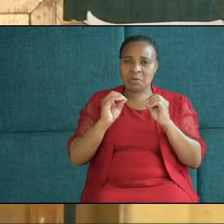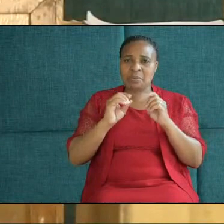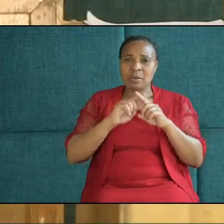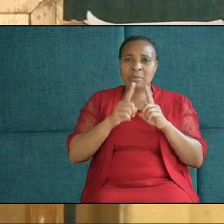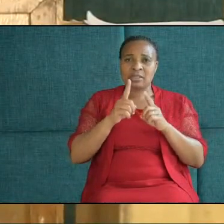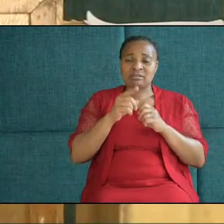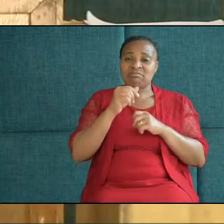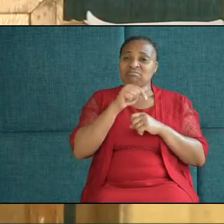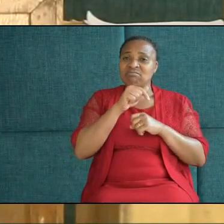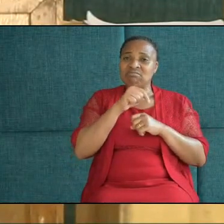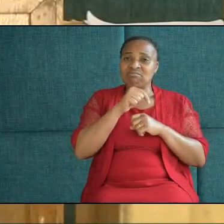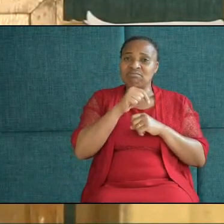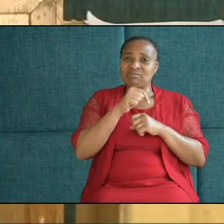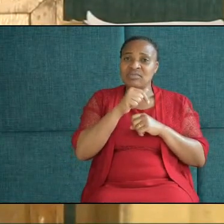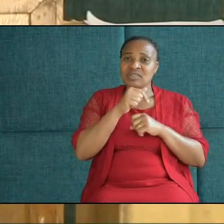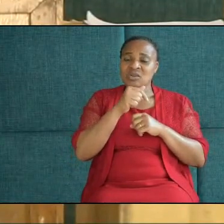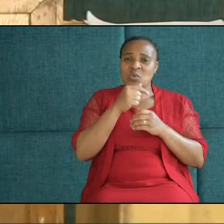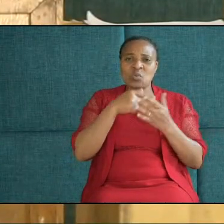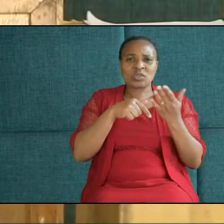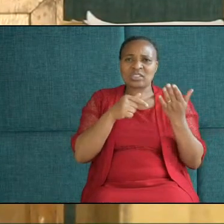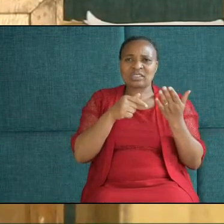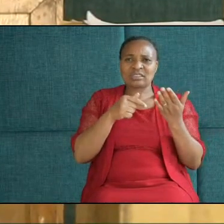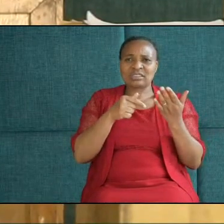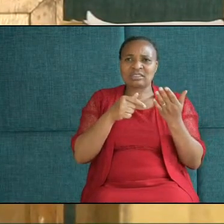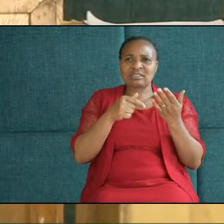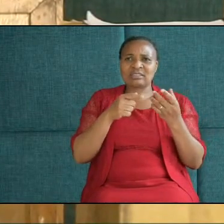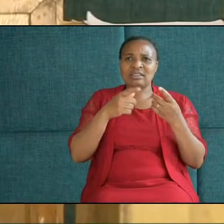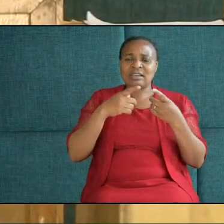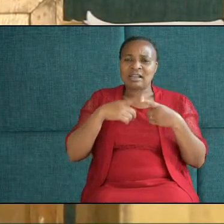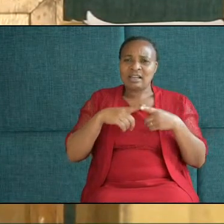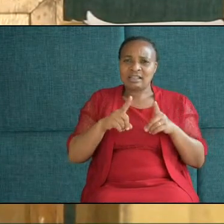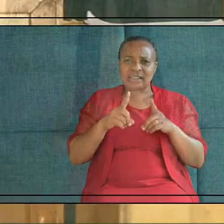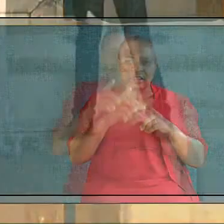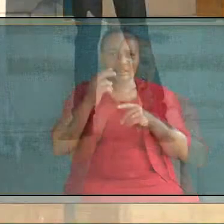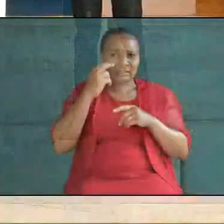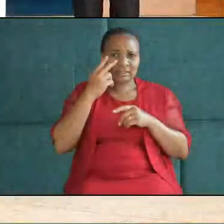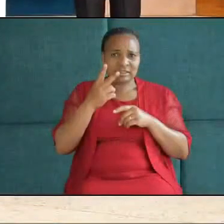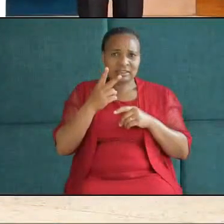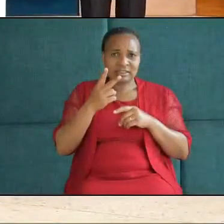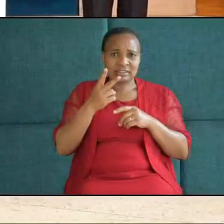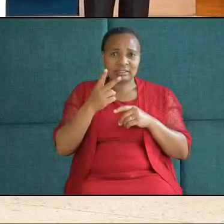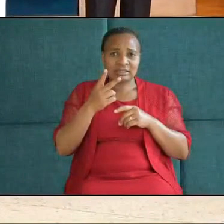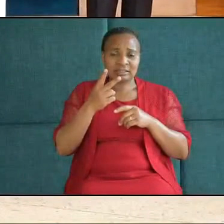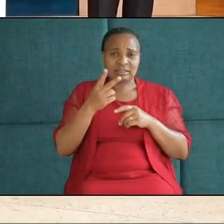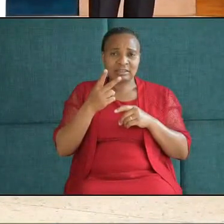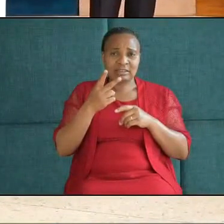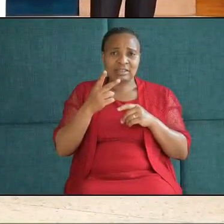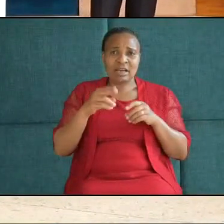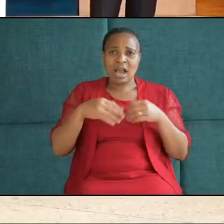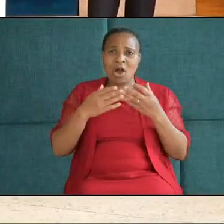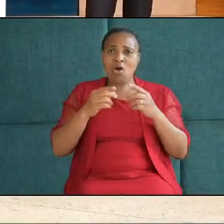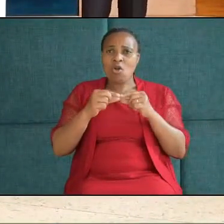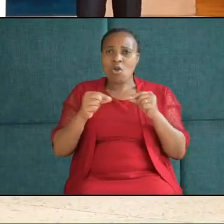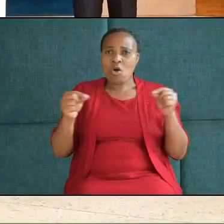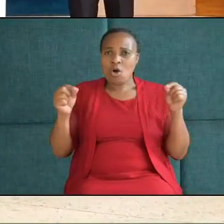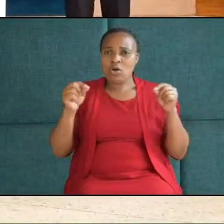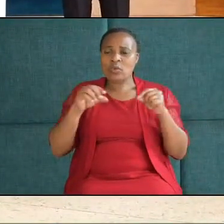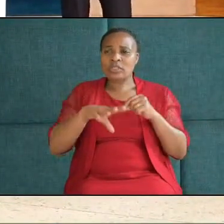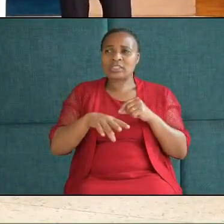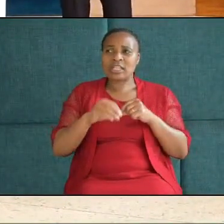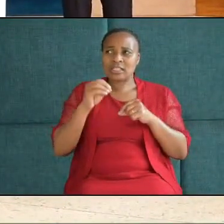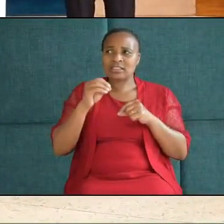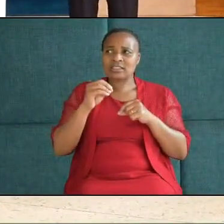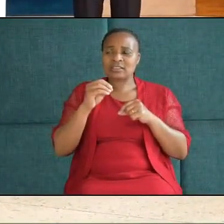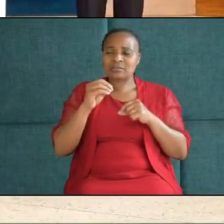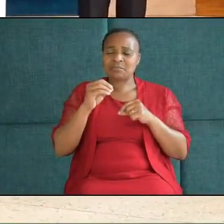smart after all. No. Let's not rush that assumption. Let's see how long he can hold it.